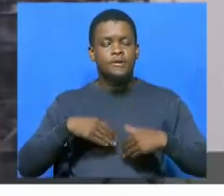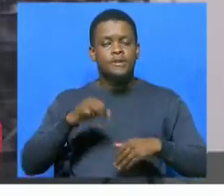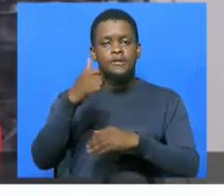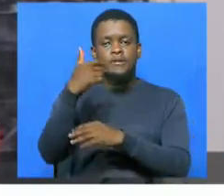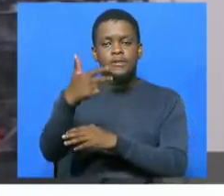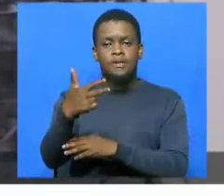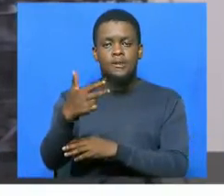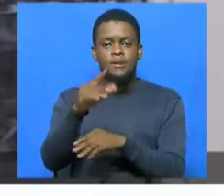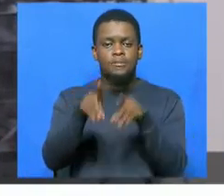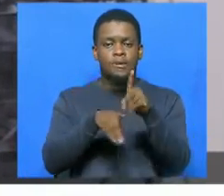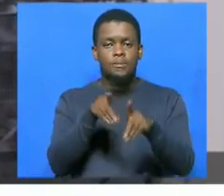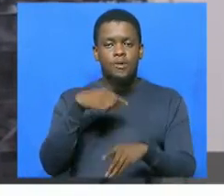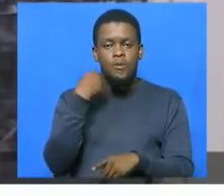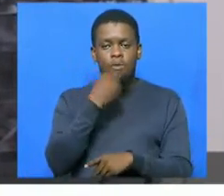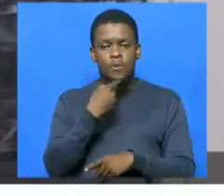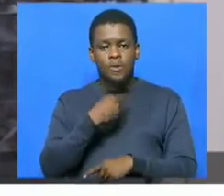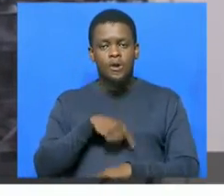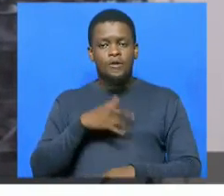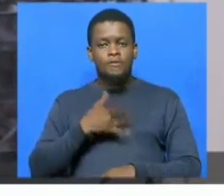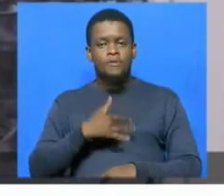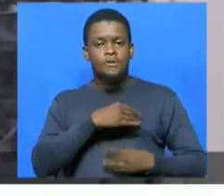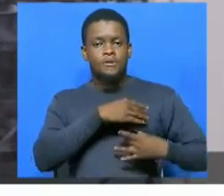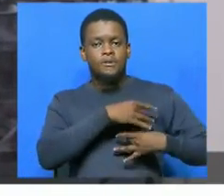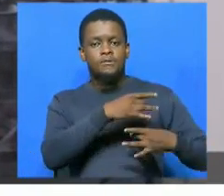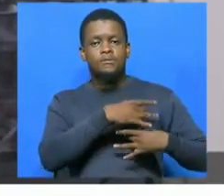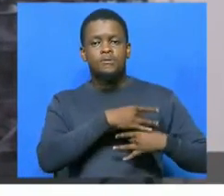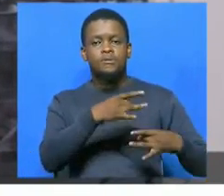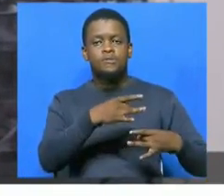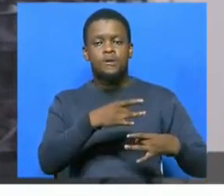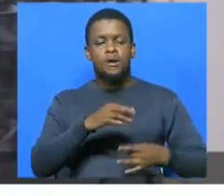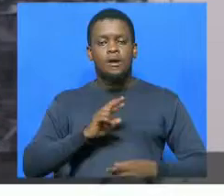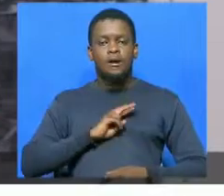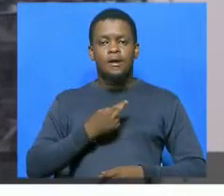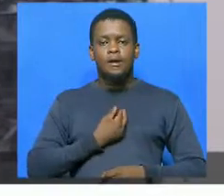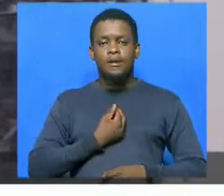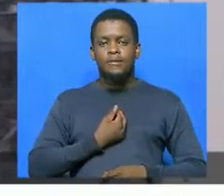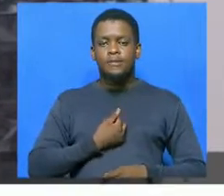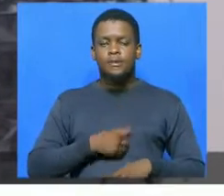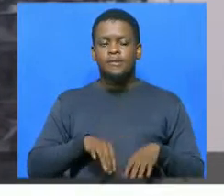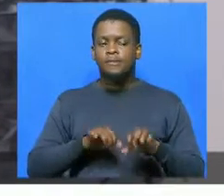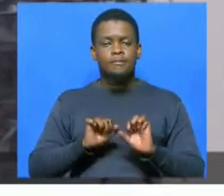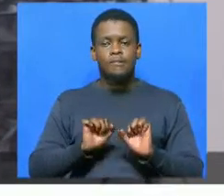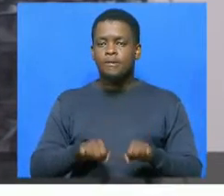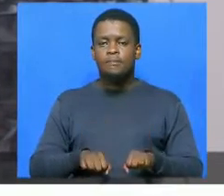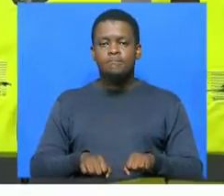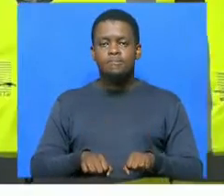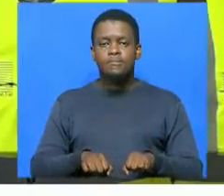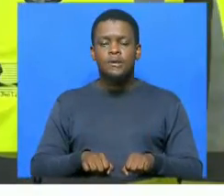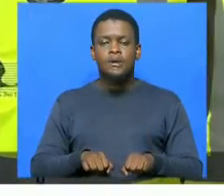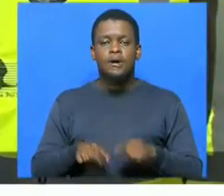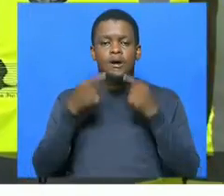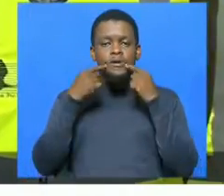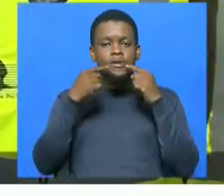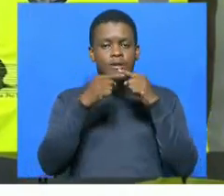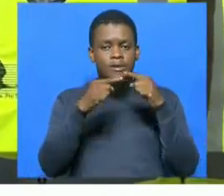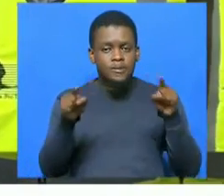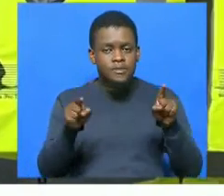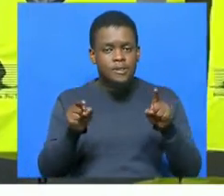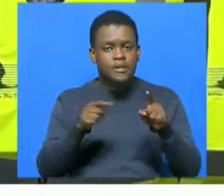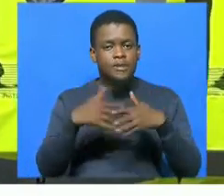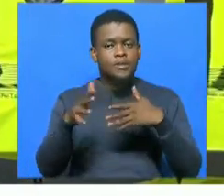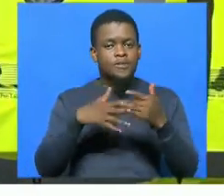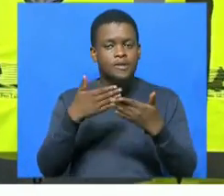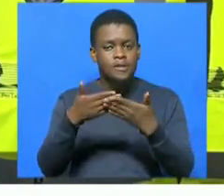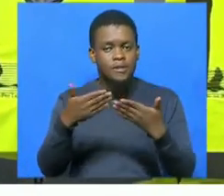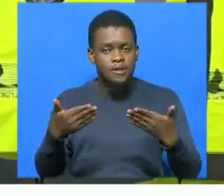3 bilingual that are interested. We can't speak in detail about them. The